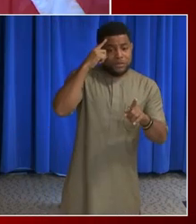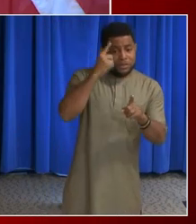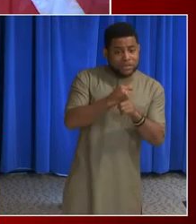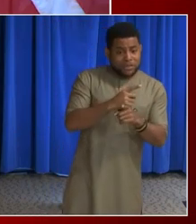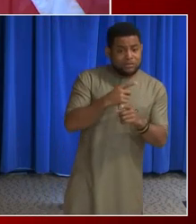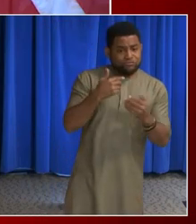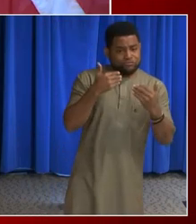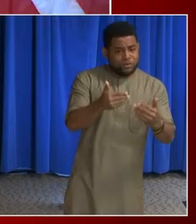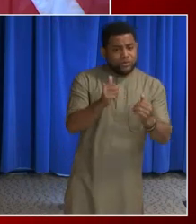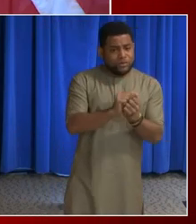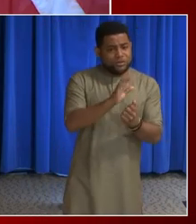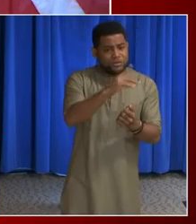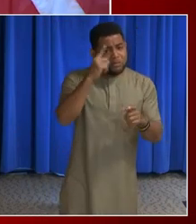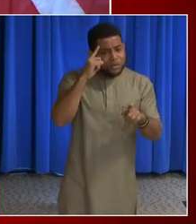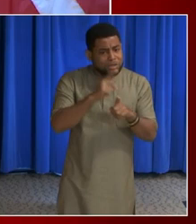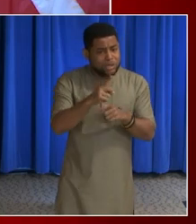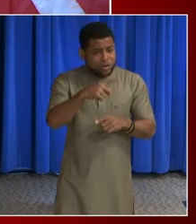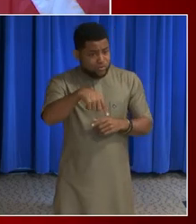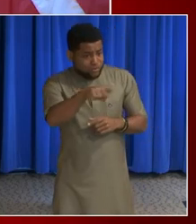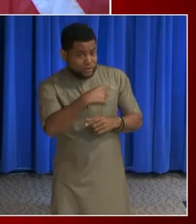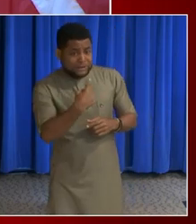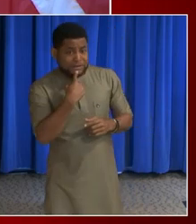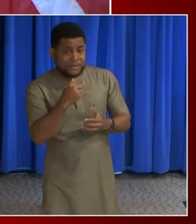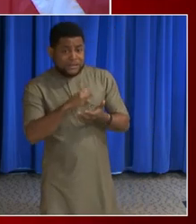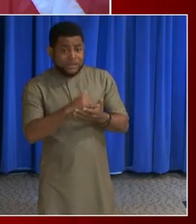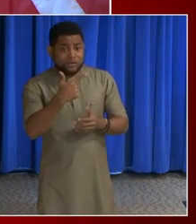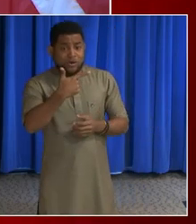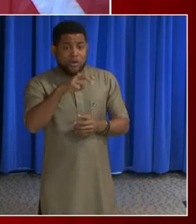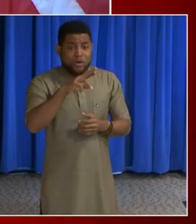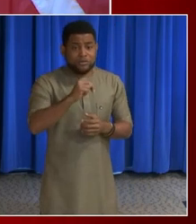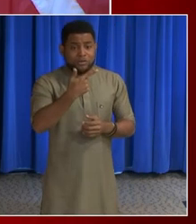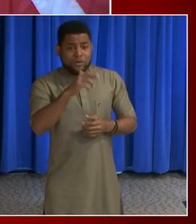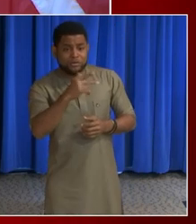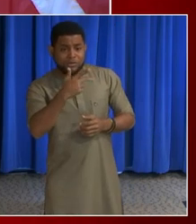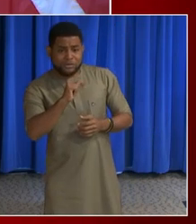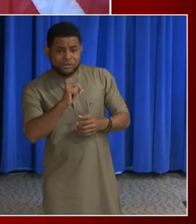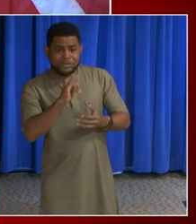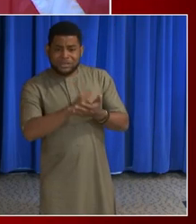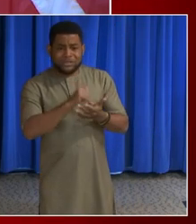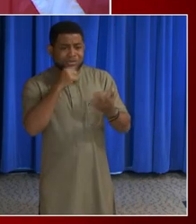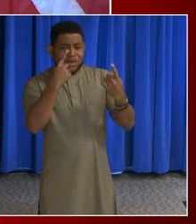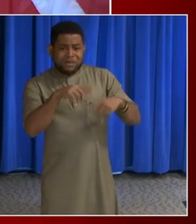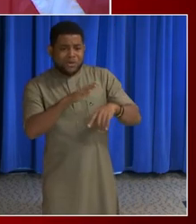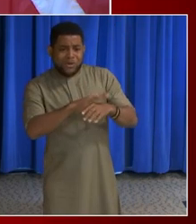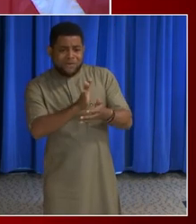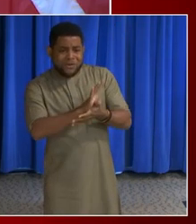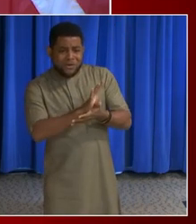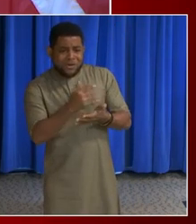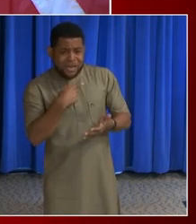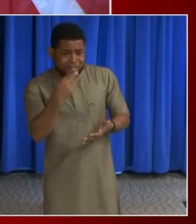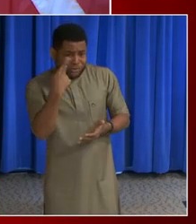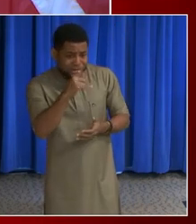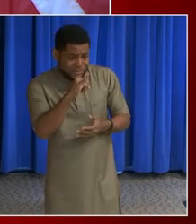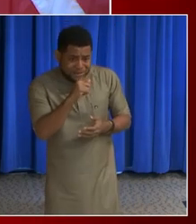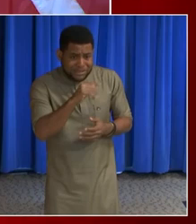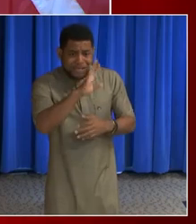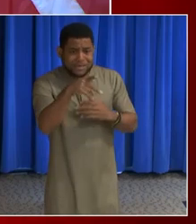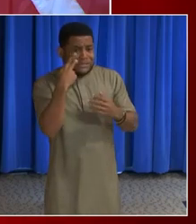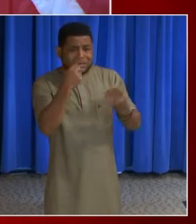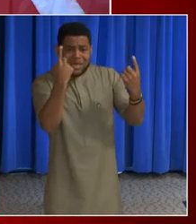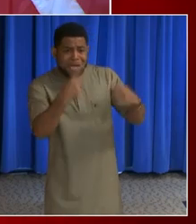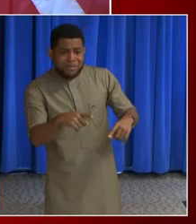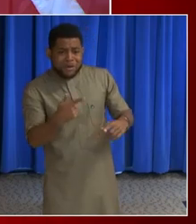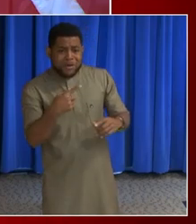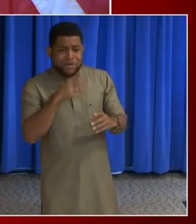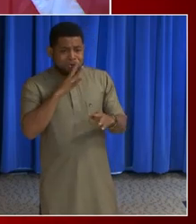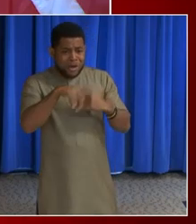And you guys are saying gun, gun, gun. That never happened on that video. I seen it. It never happened. And you talk about gun